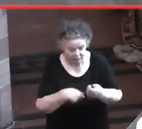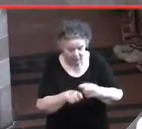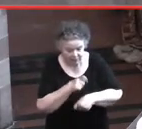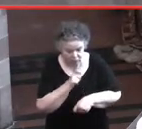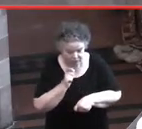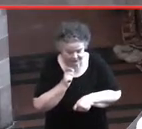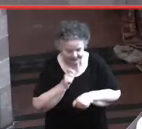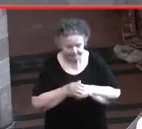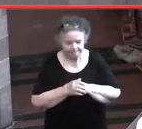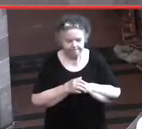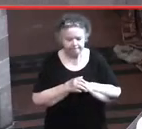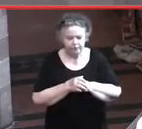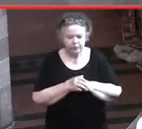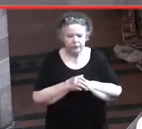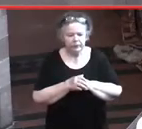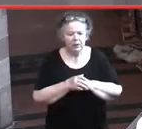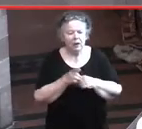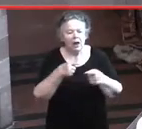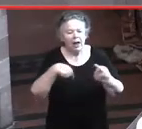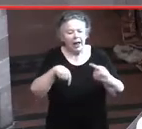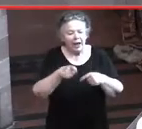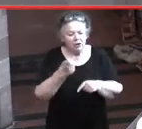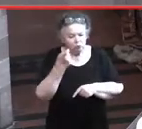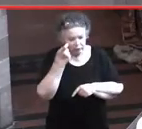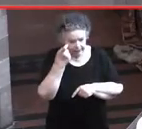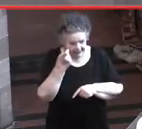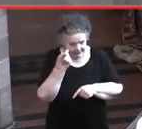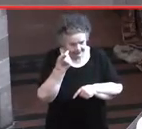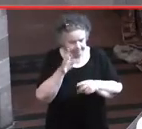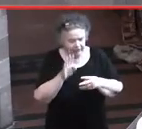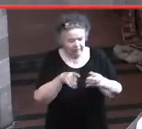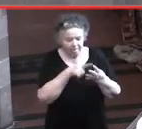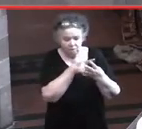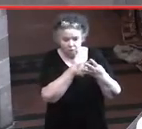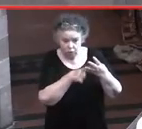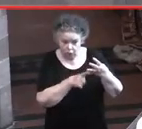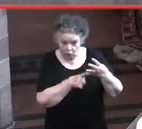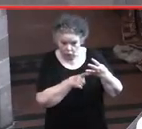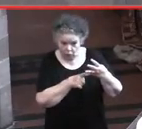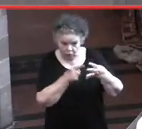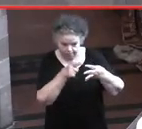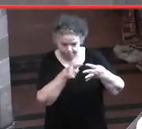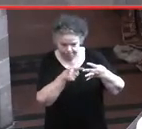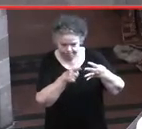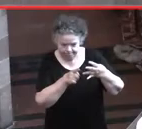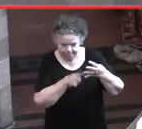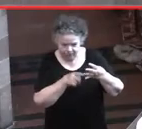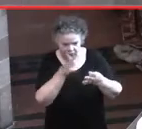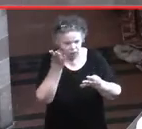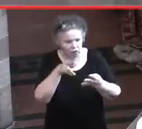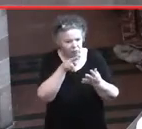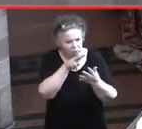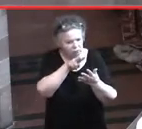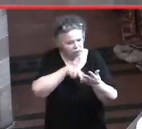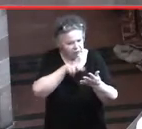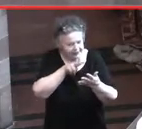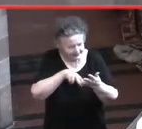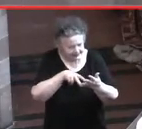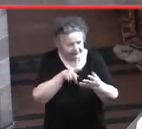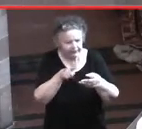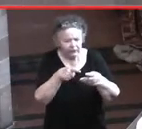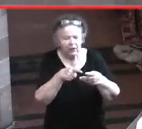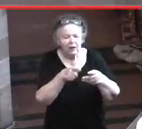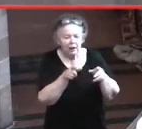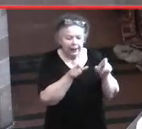So as we reflect, we're going to ponder four texts from our readings. And alongside each biblical